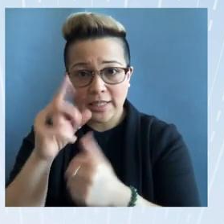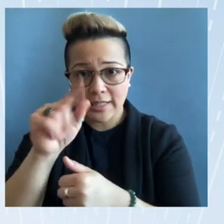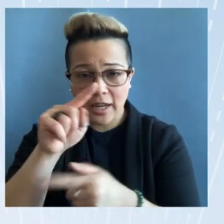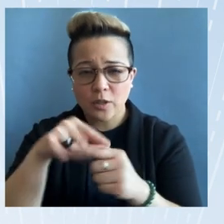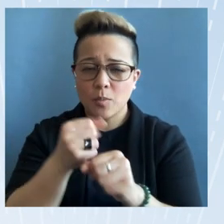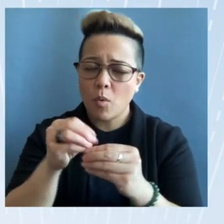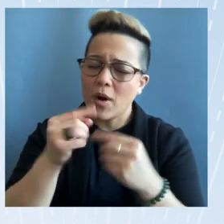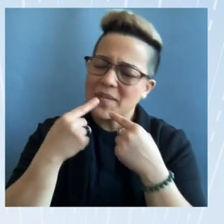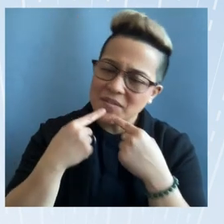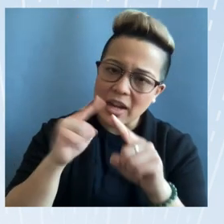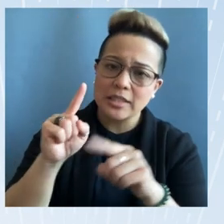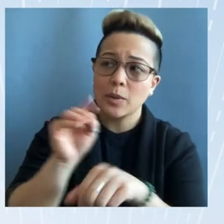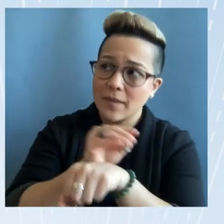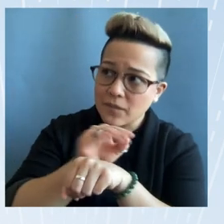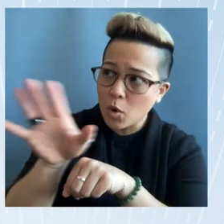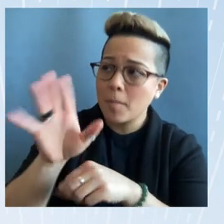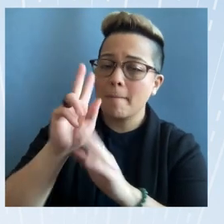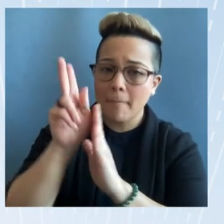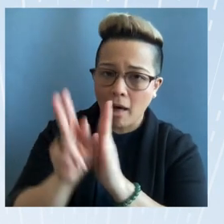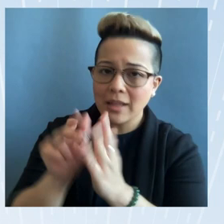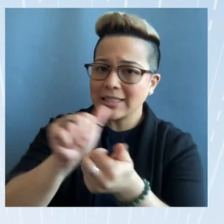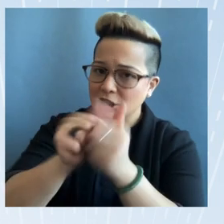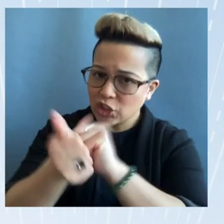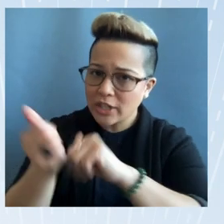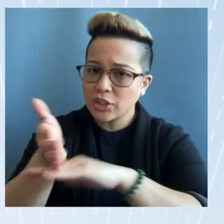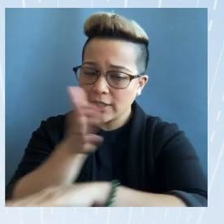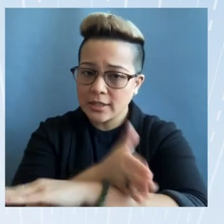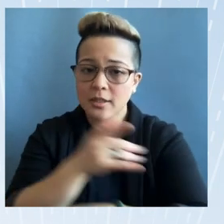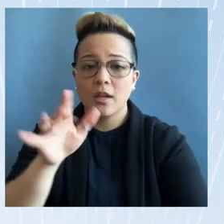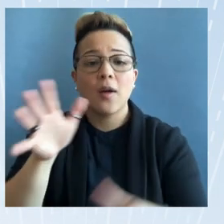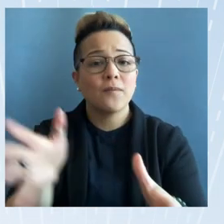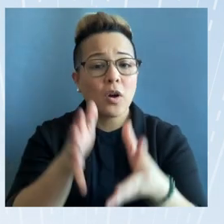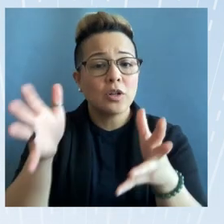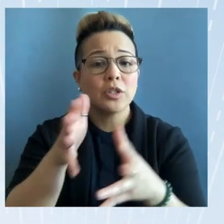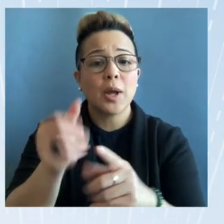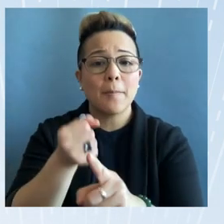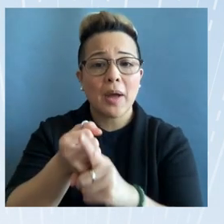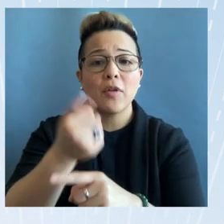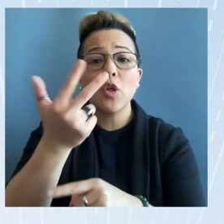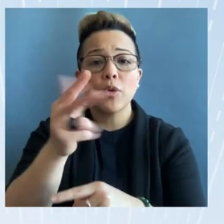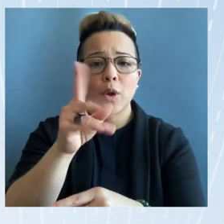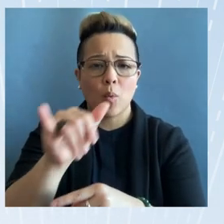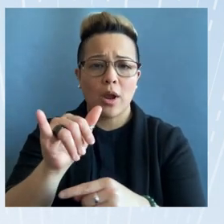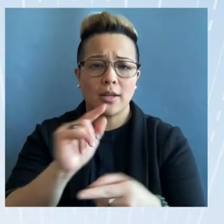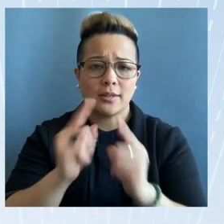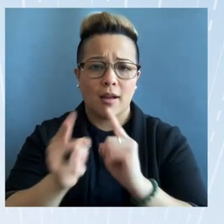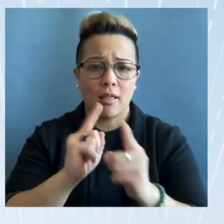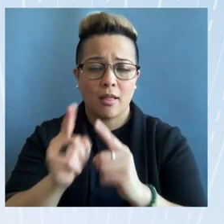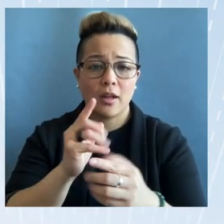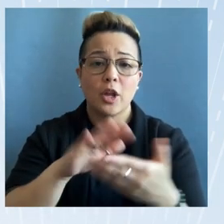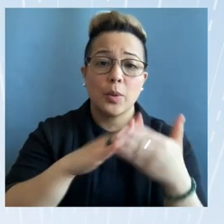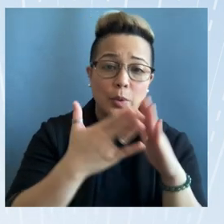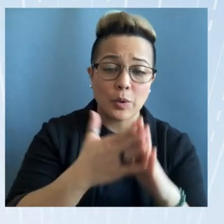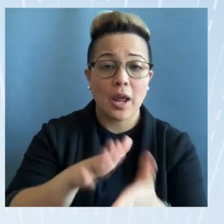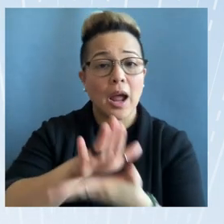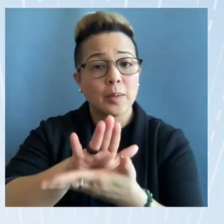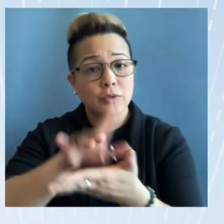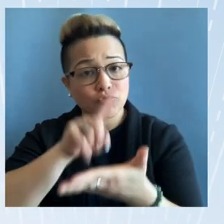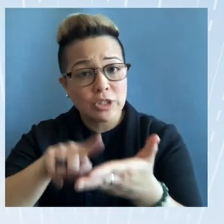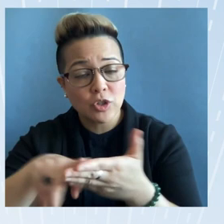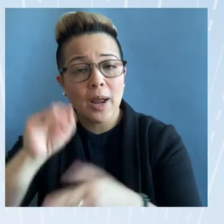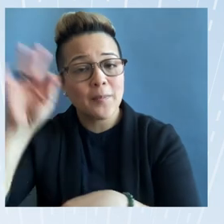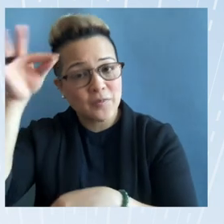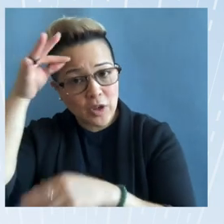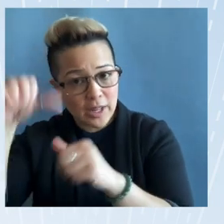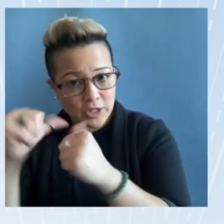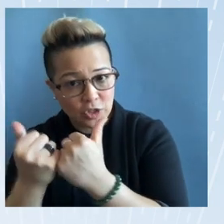inform policy changes. Foster impactful three-way dialogue between communities, academic researchers, and federal agencies